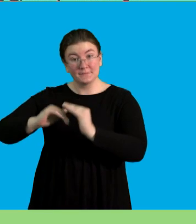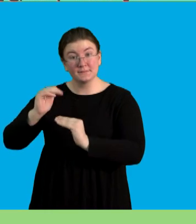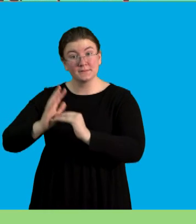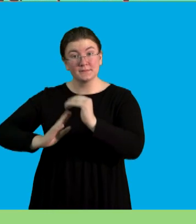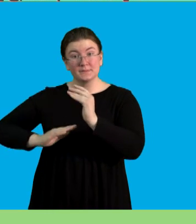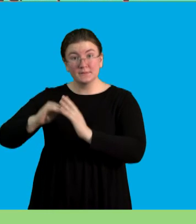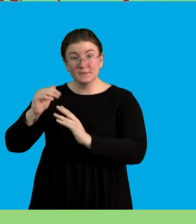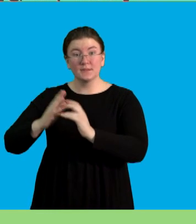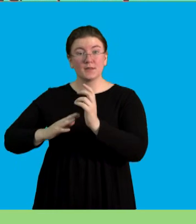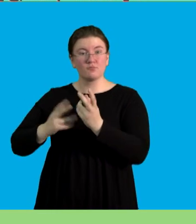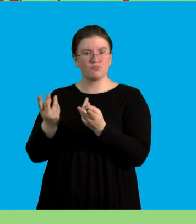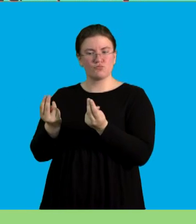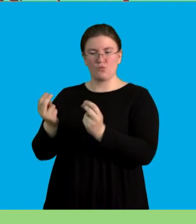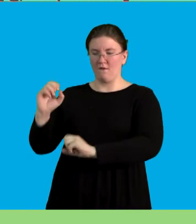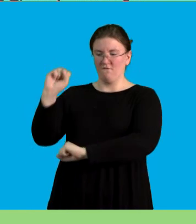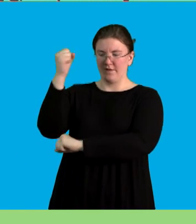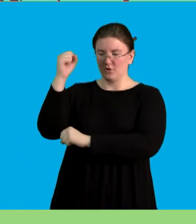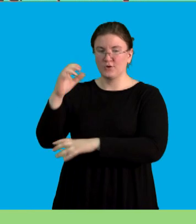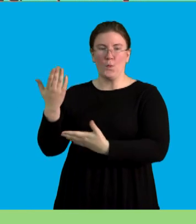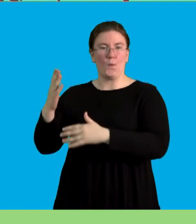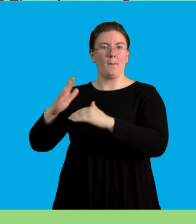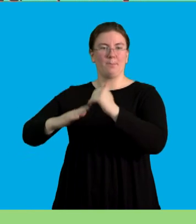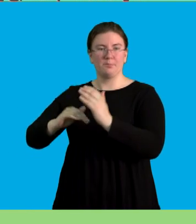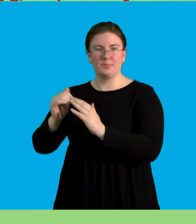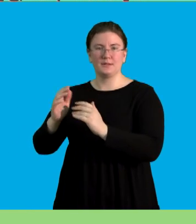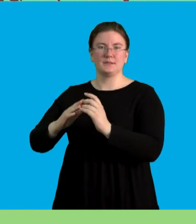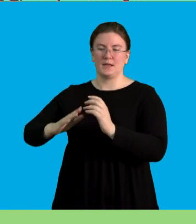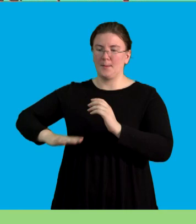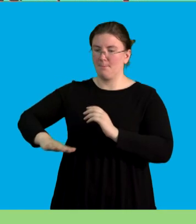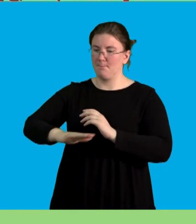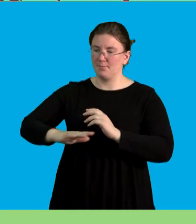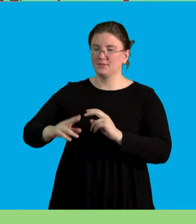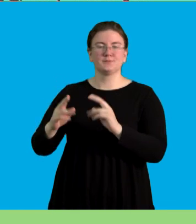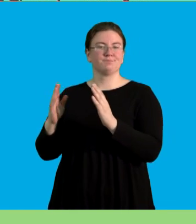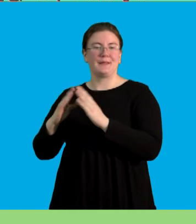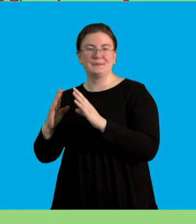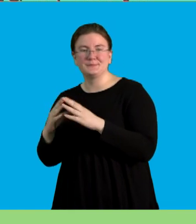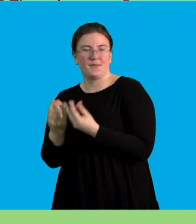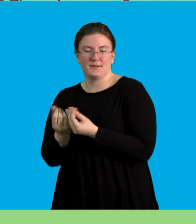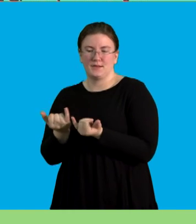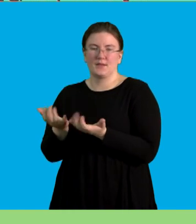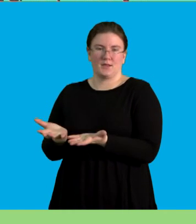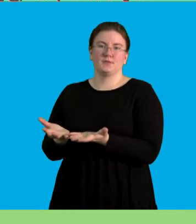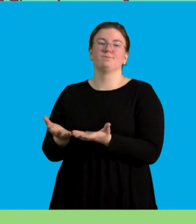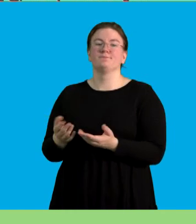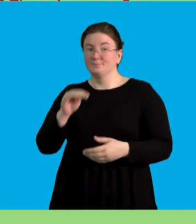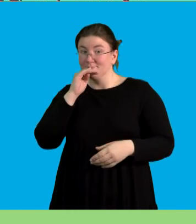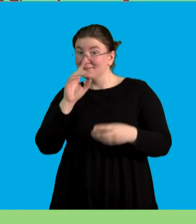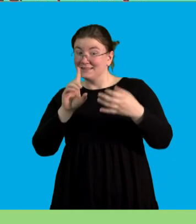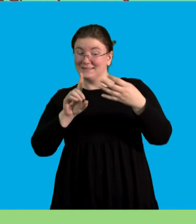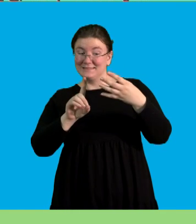urban or the building of a new factory there in D. So D is a human